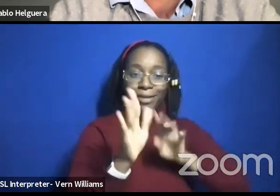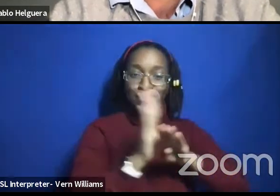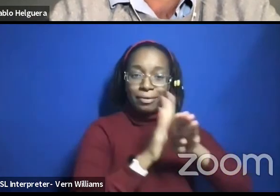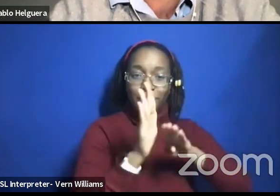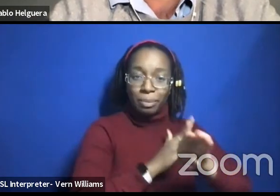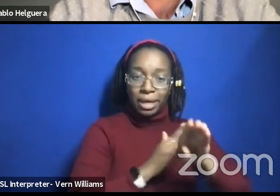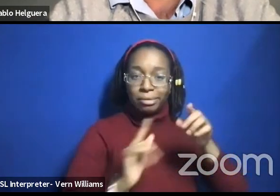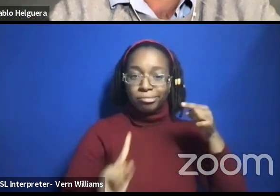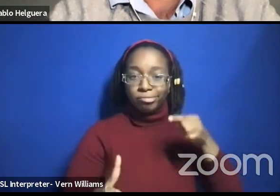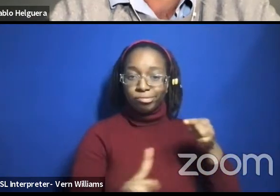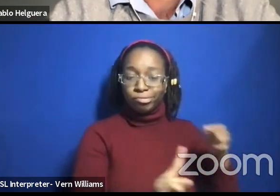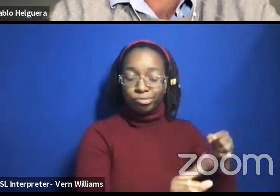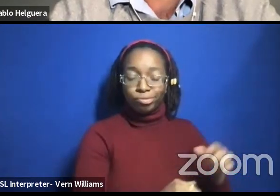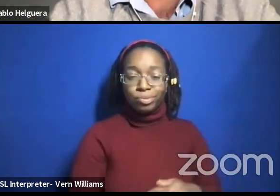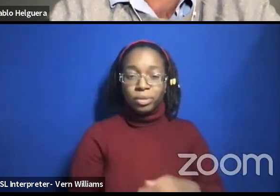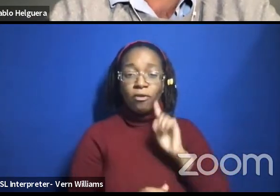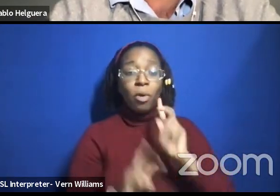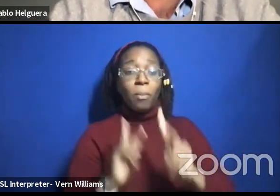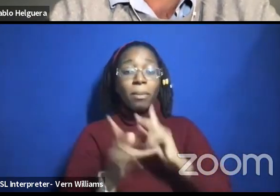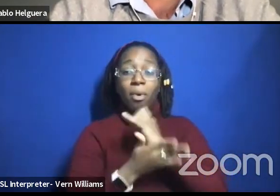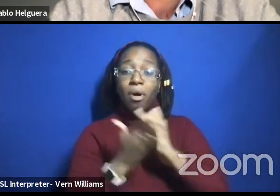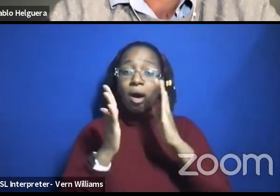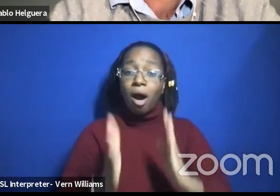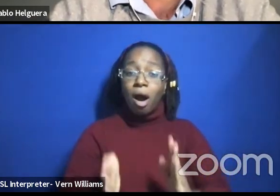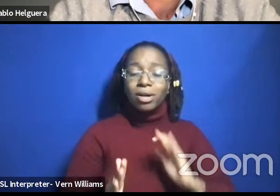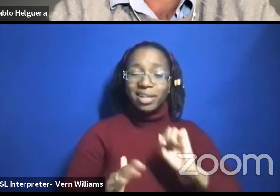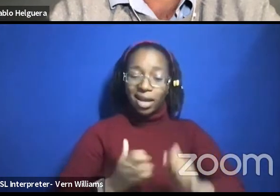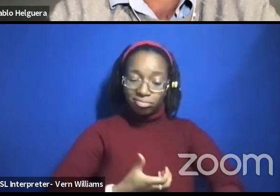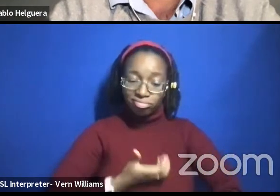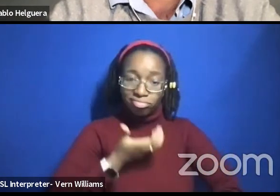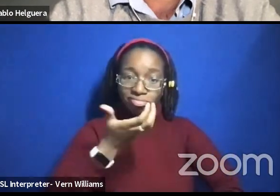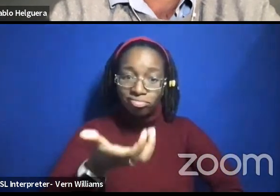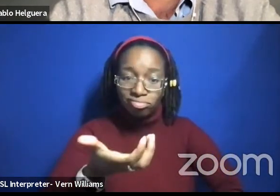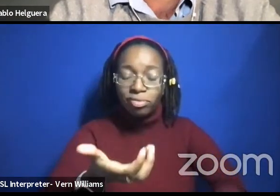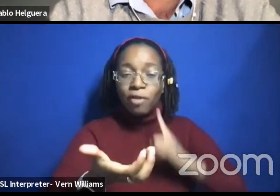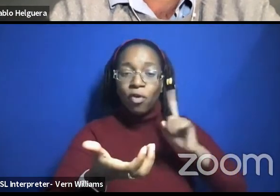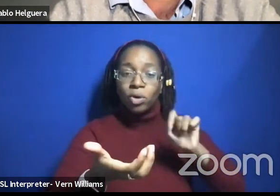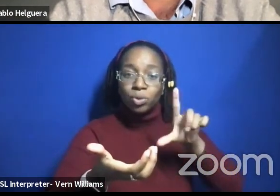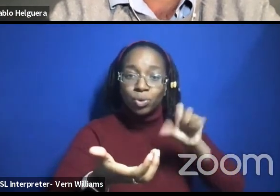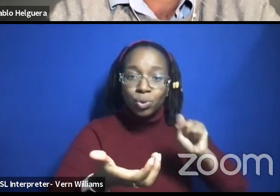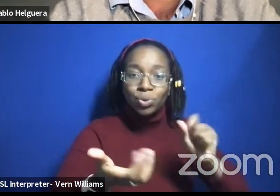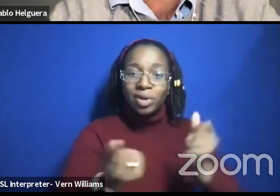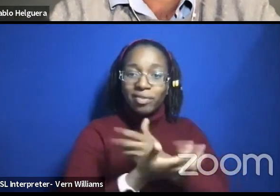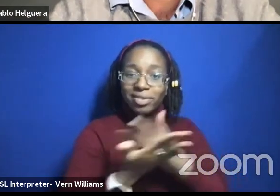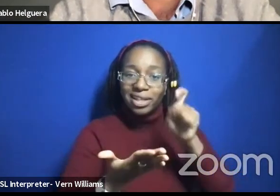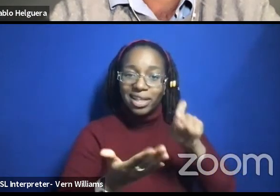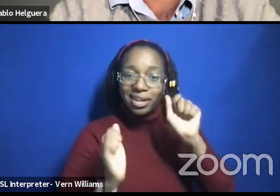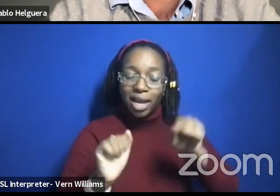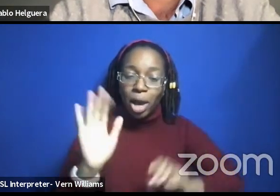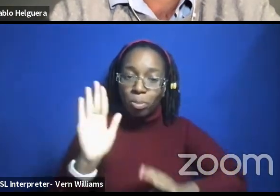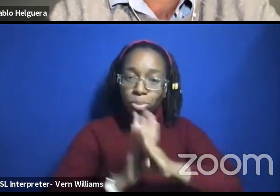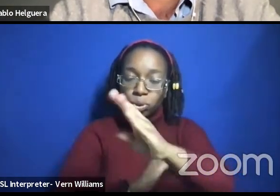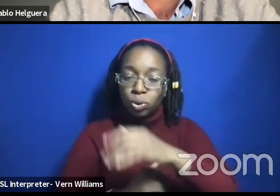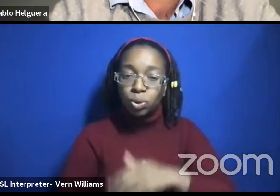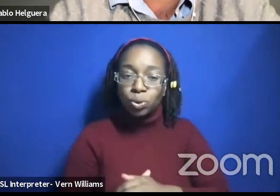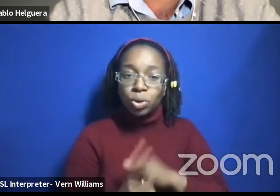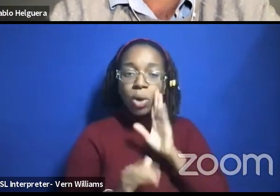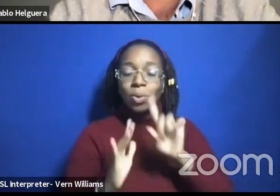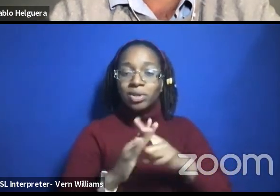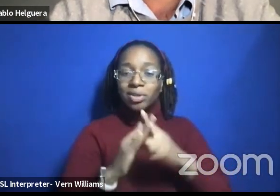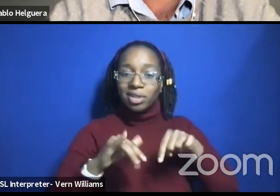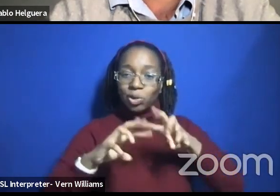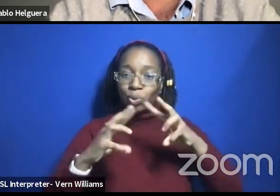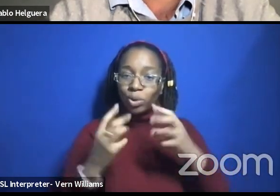mission to amplify artist voices and provide tools and community for artists to thrive, we are pleased to host these workshops and